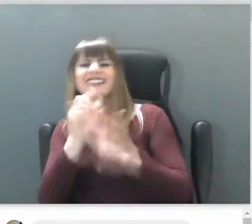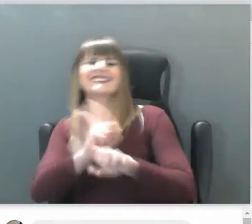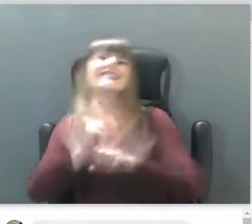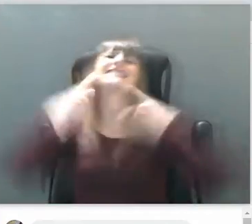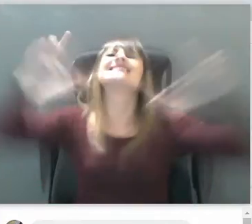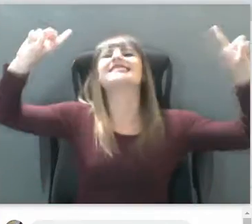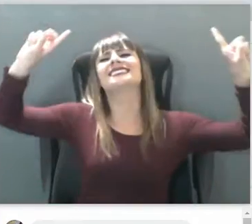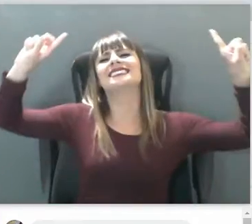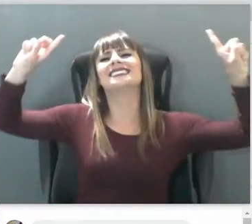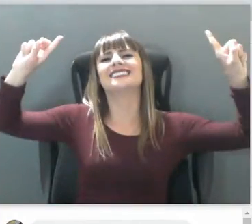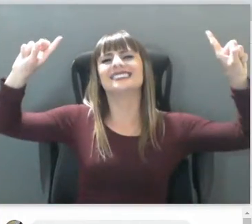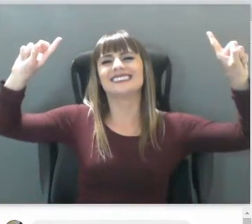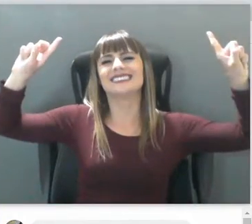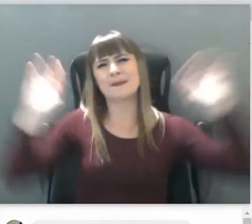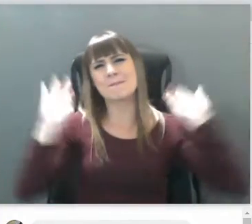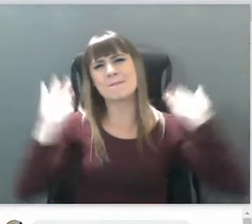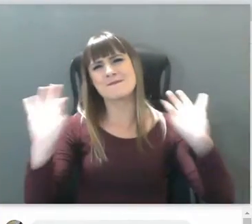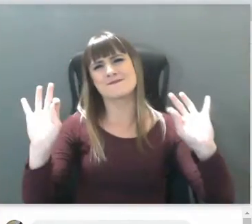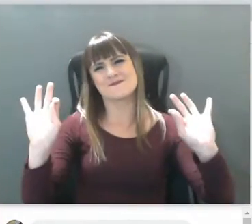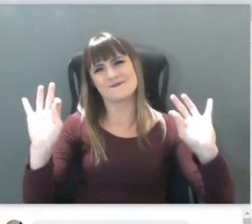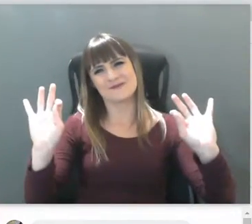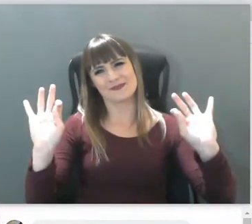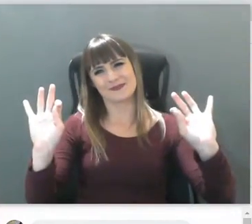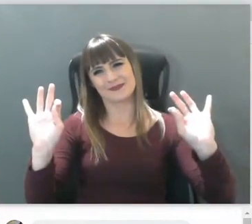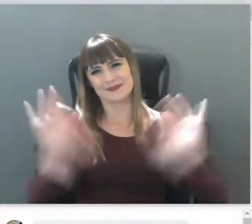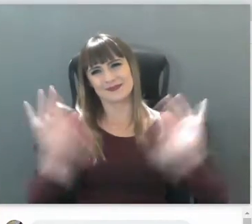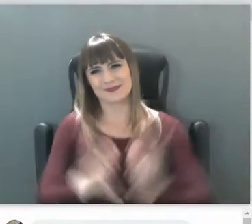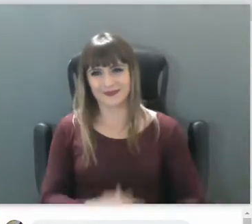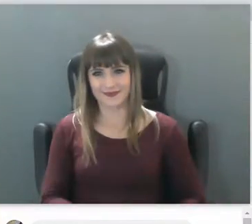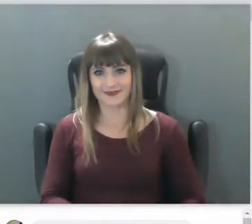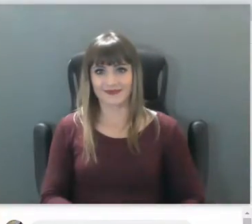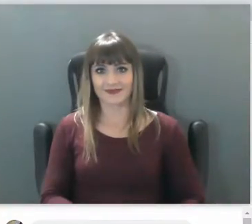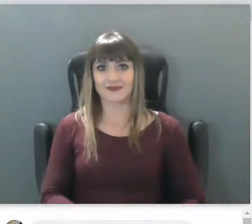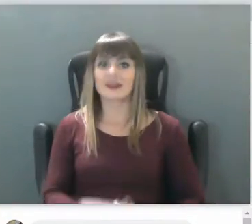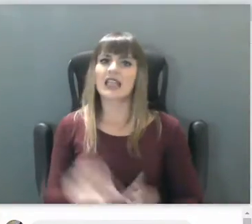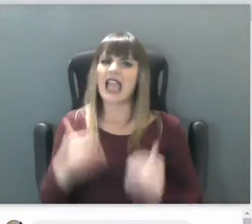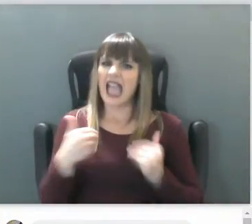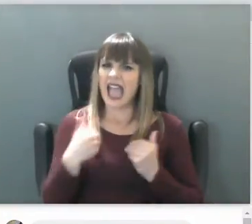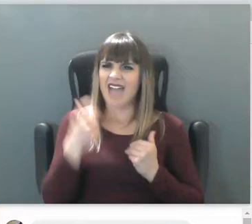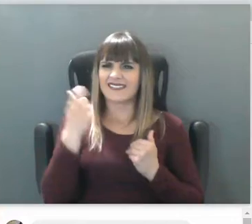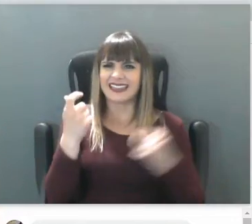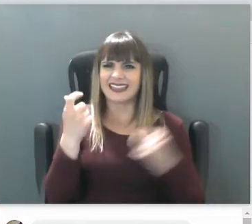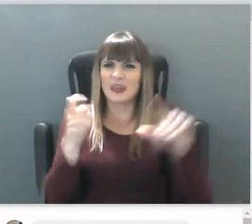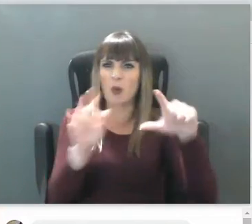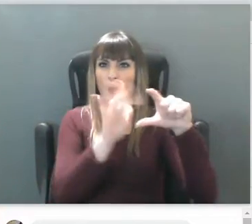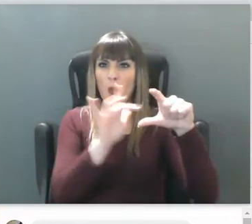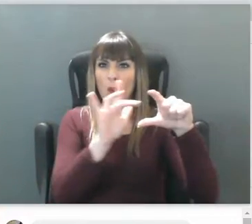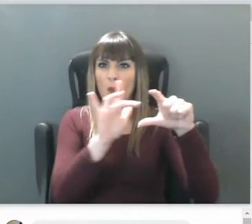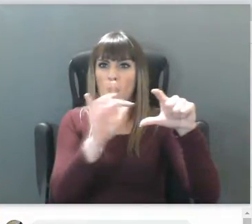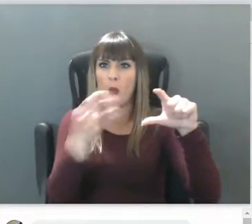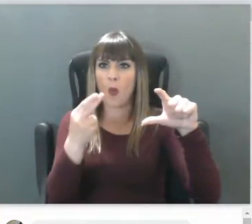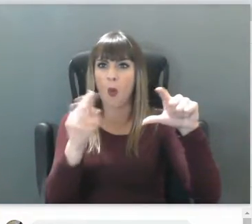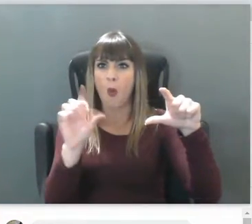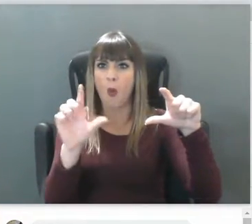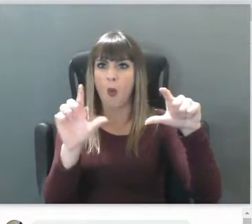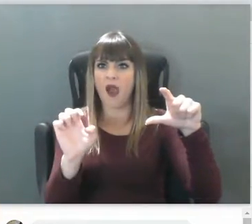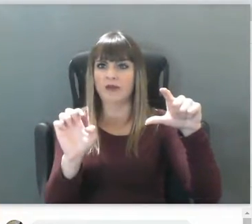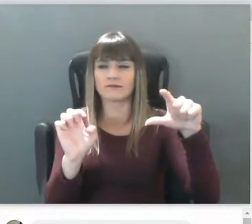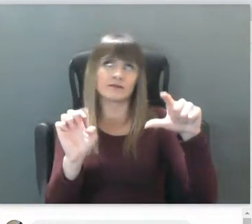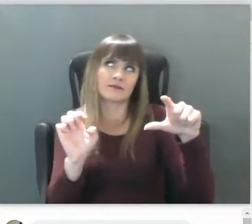Look at that. That's perfect. This one does have a little hole in it, but you know, they did that. I still think it's